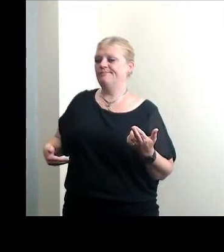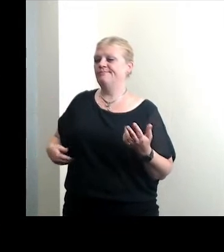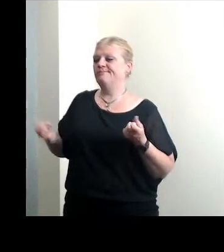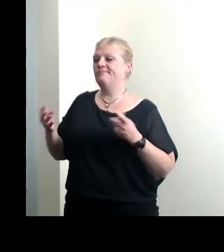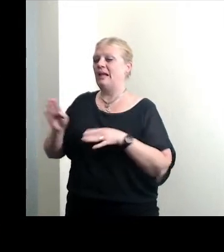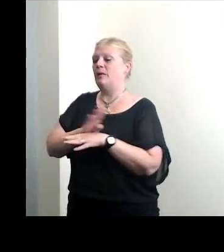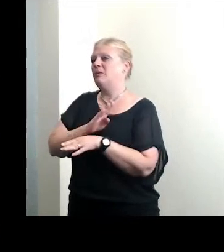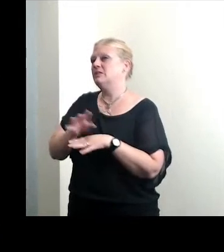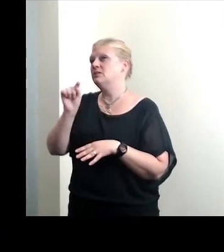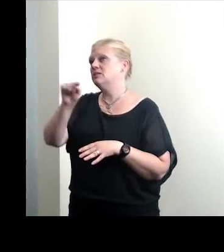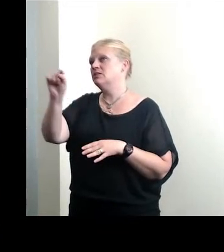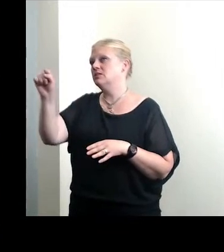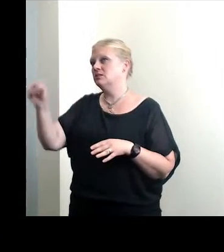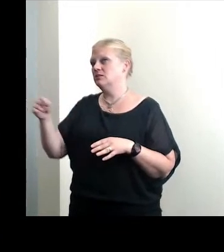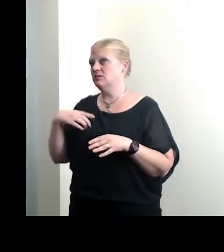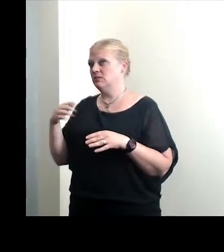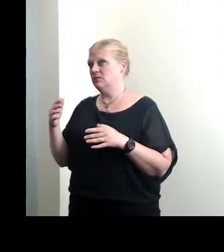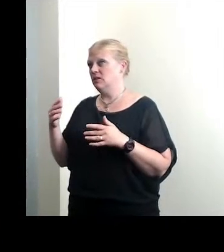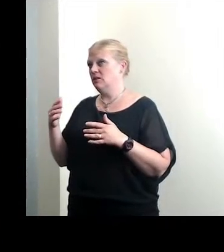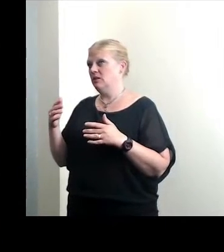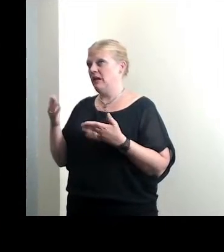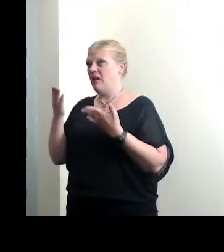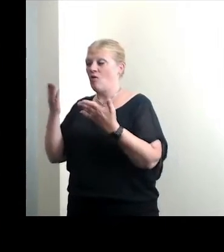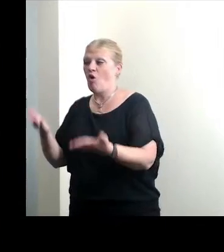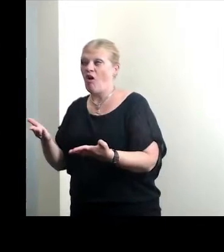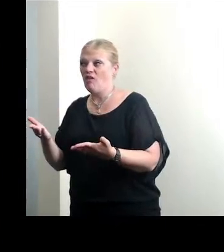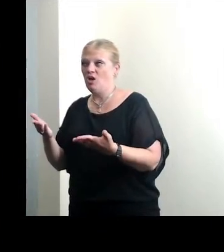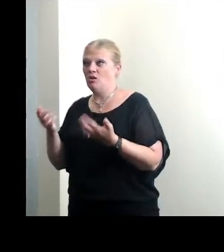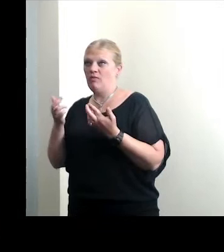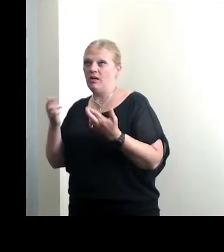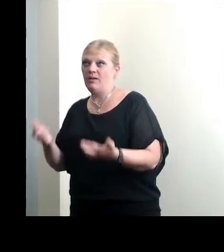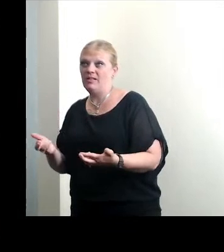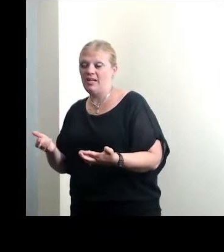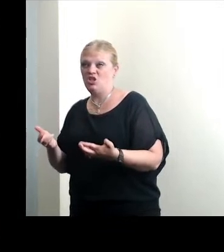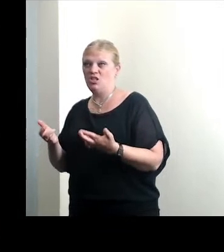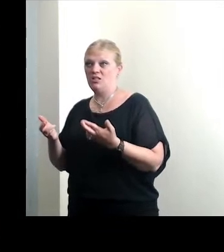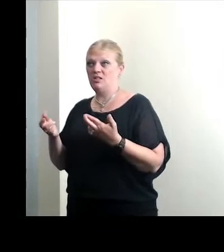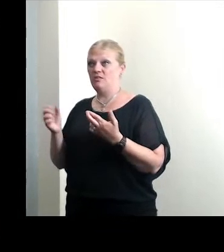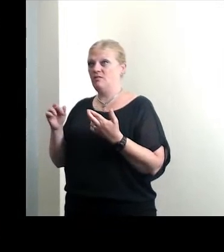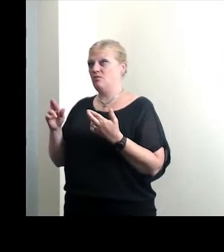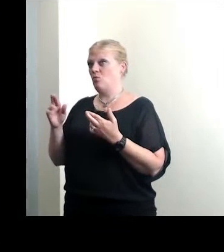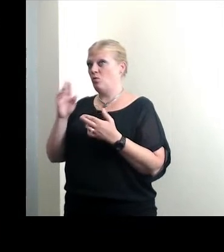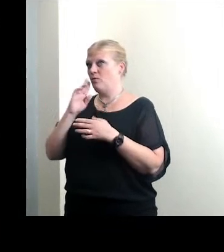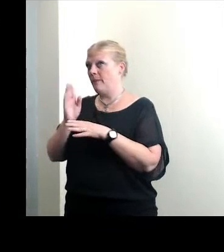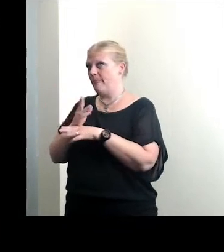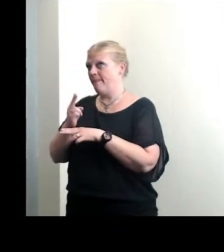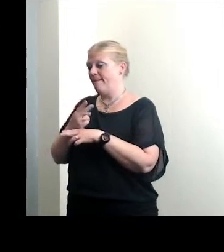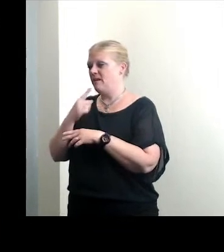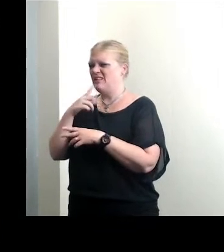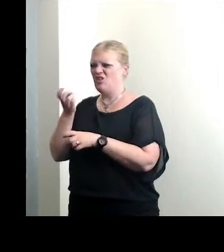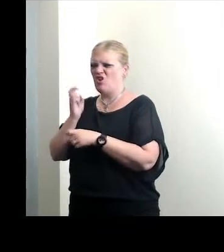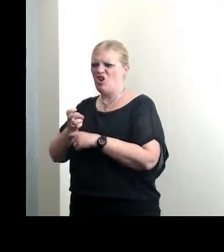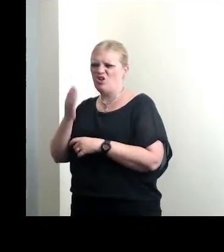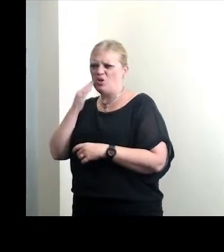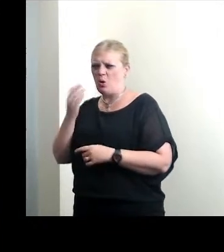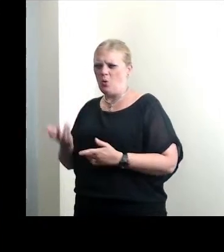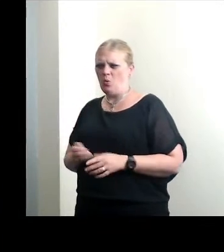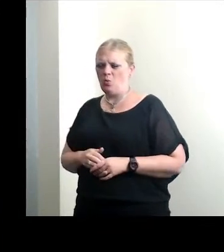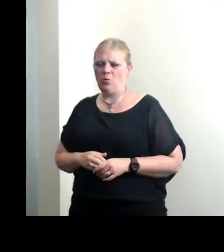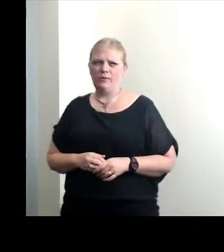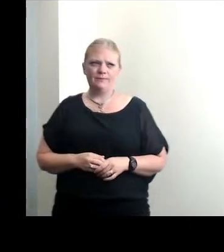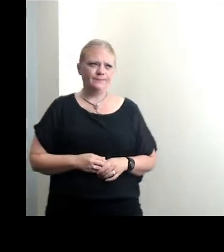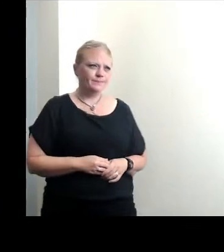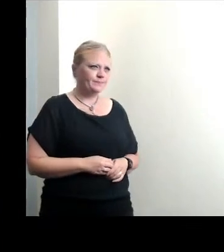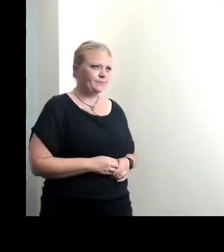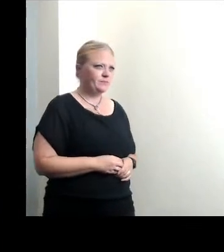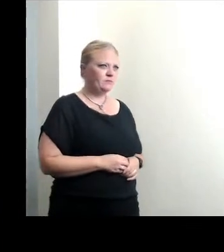there that have implemented or offered the recommendation, a lot of entities out there, or is it tough to tell? The question